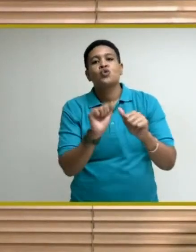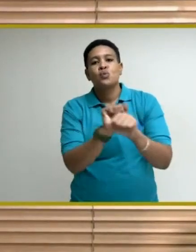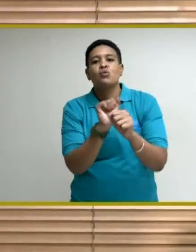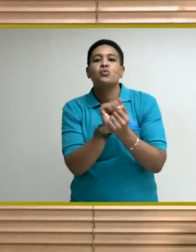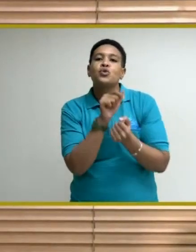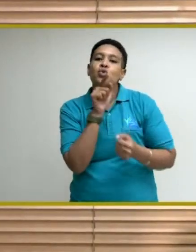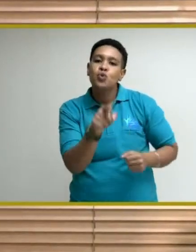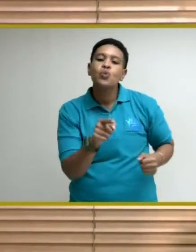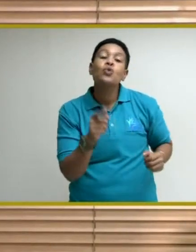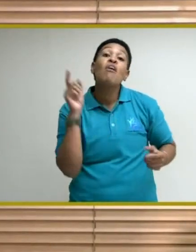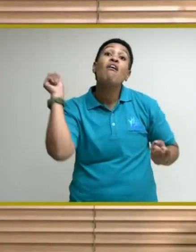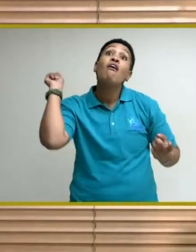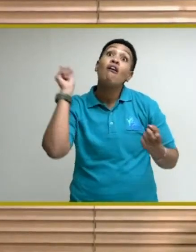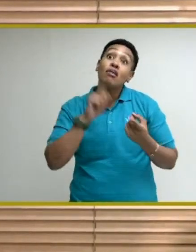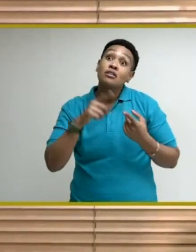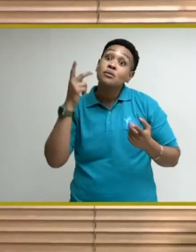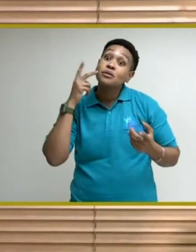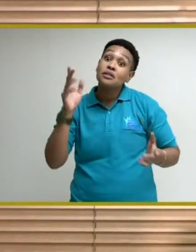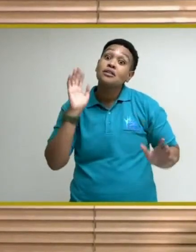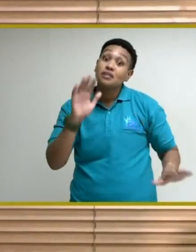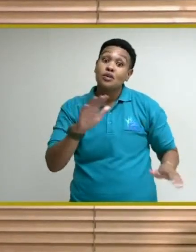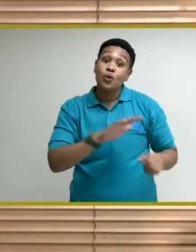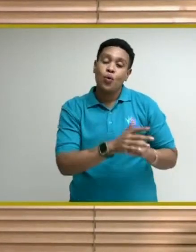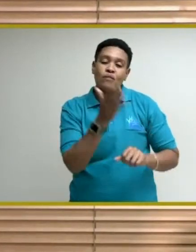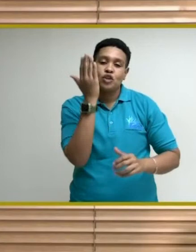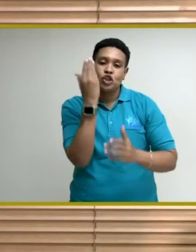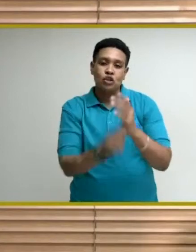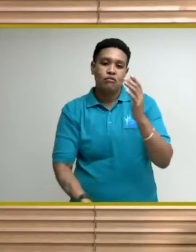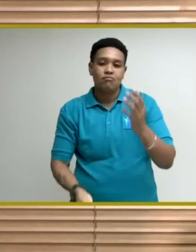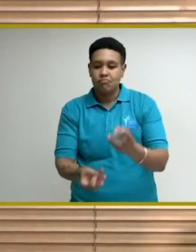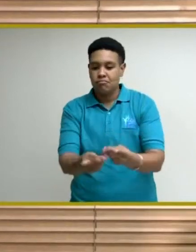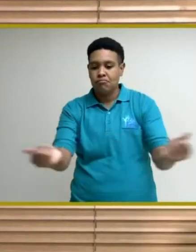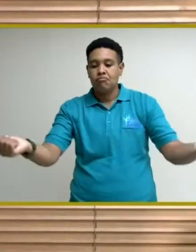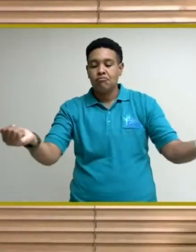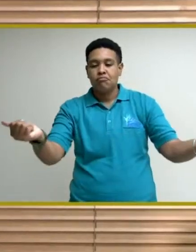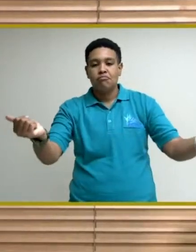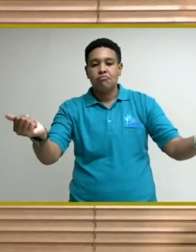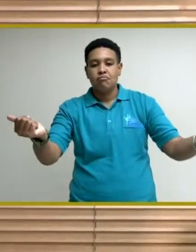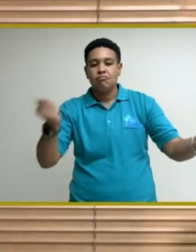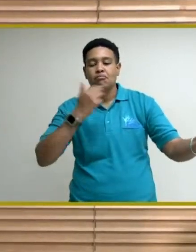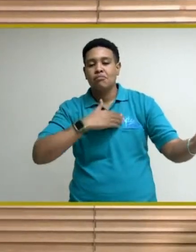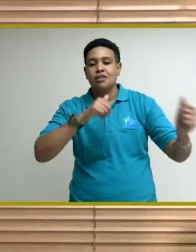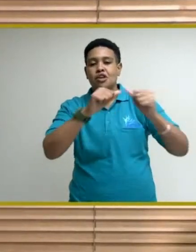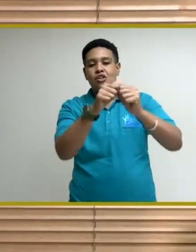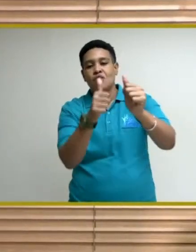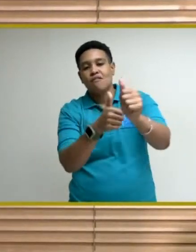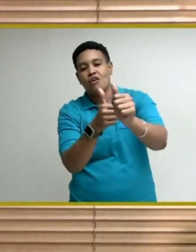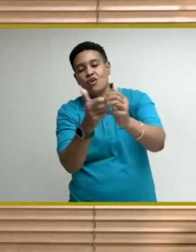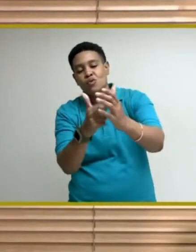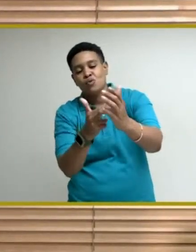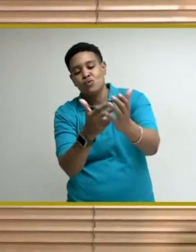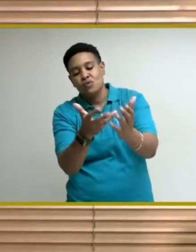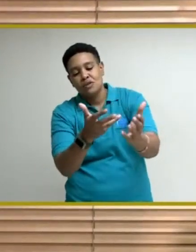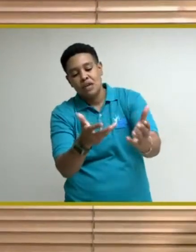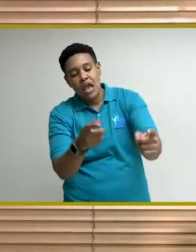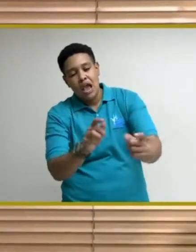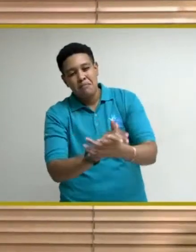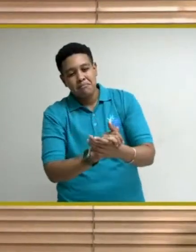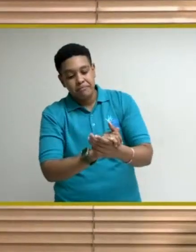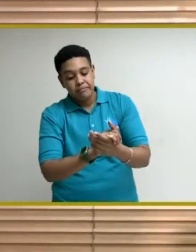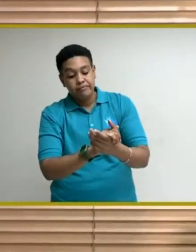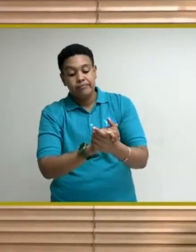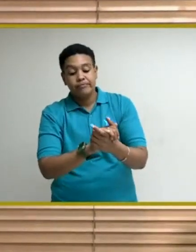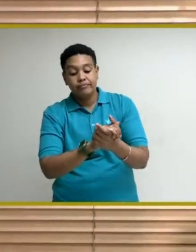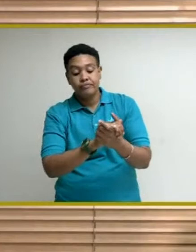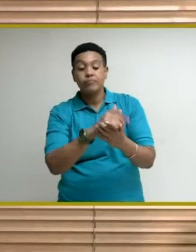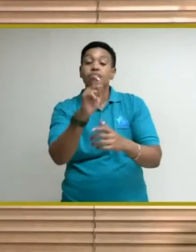you until we see the back of COVID. Please continue to follow the protocols, and where you need to